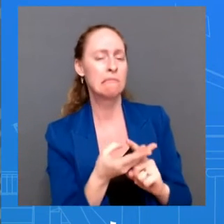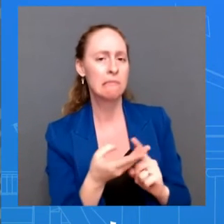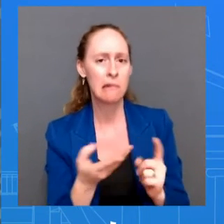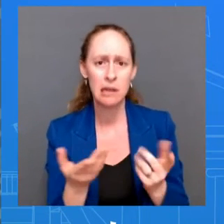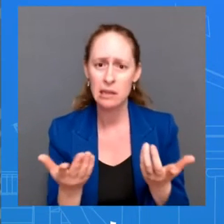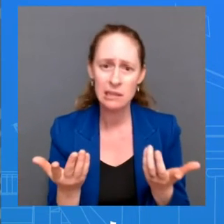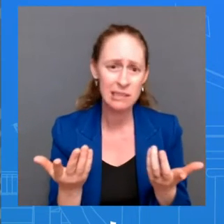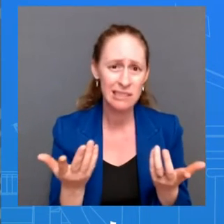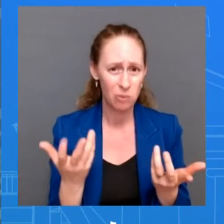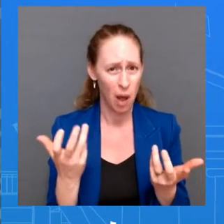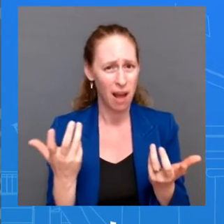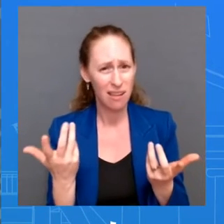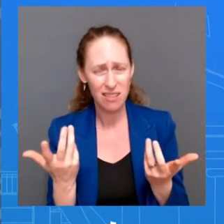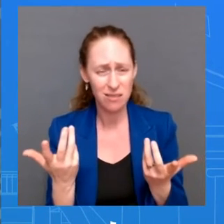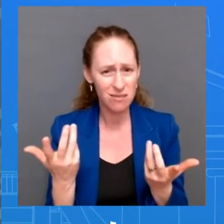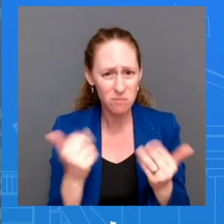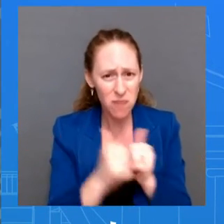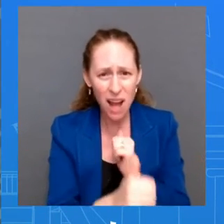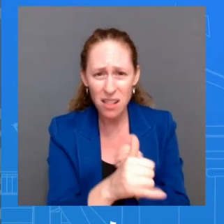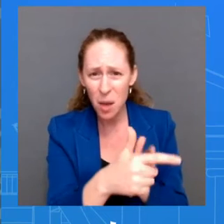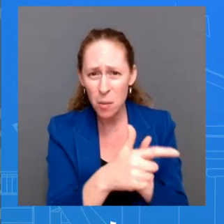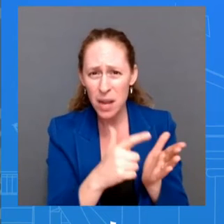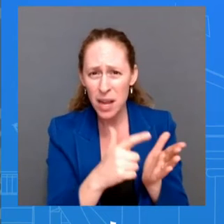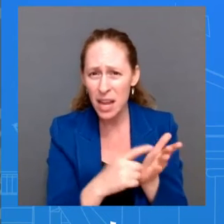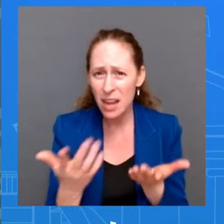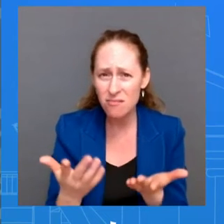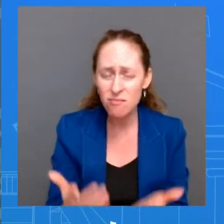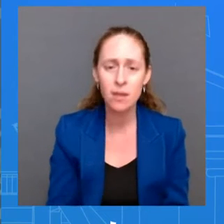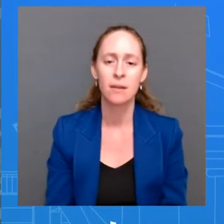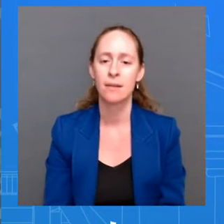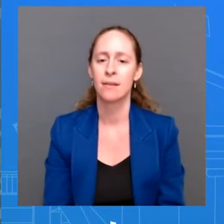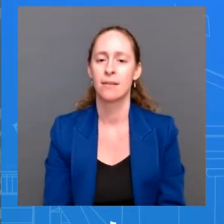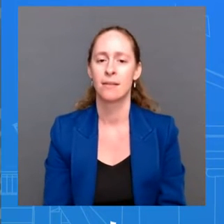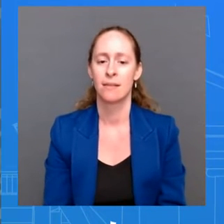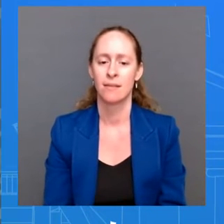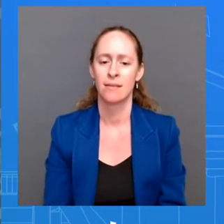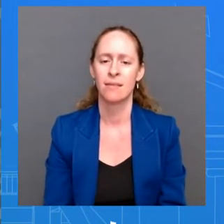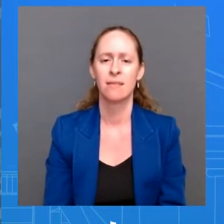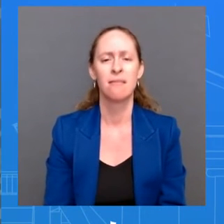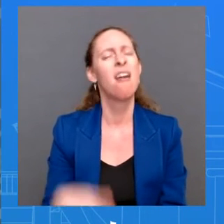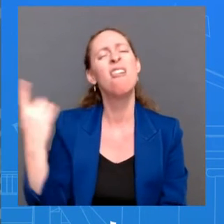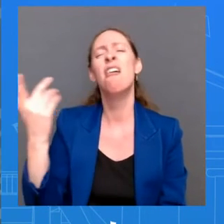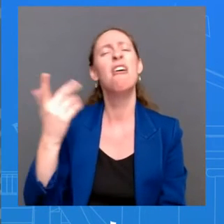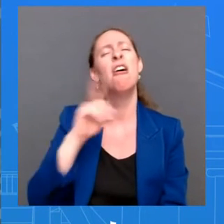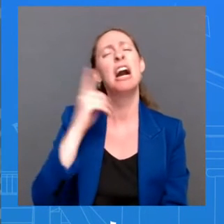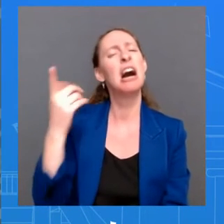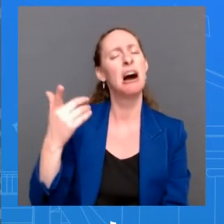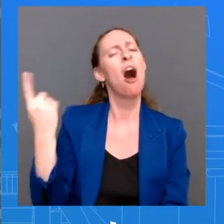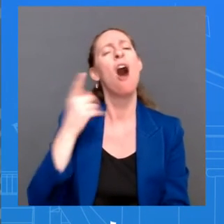said, have been communicating with the senators